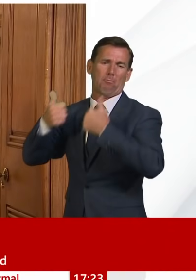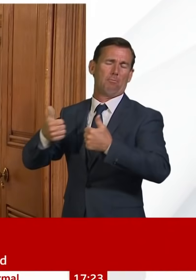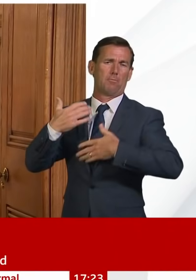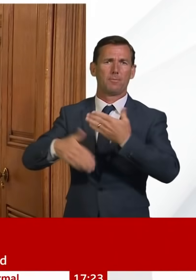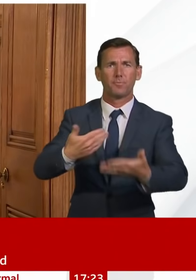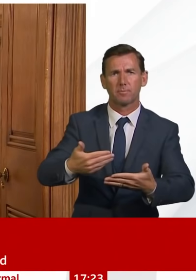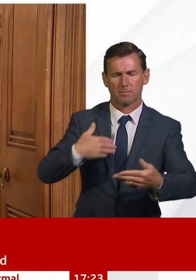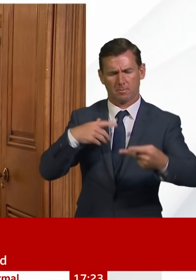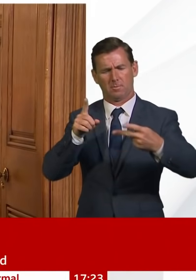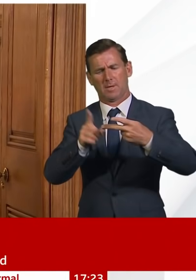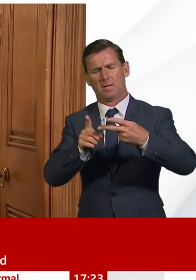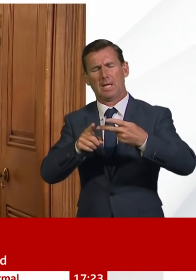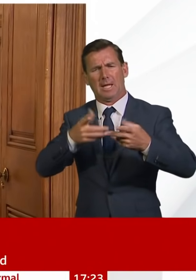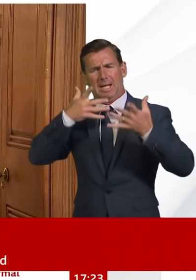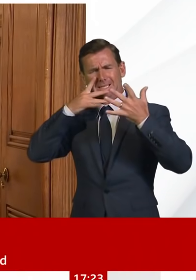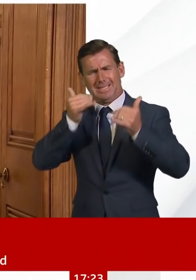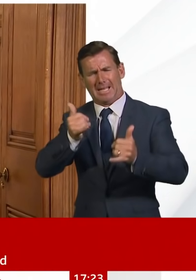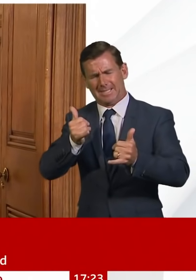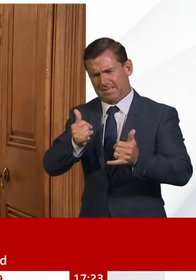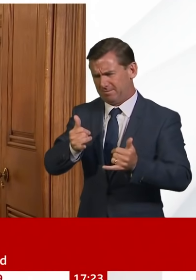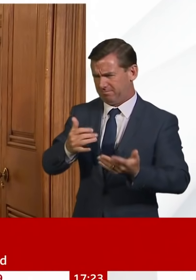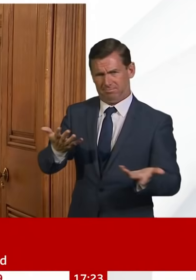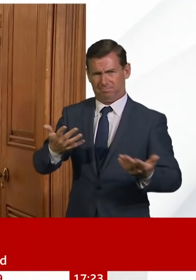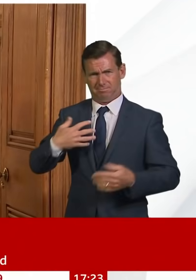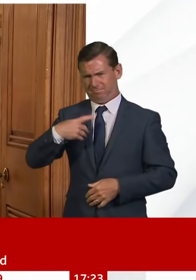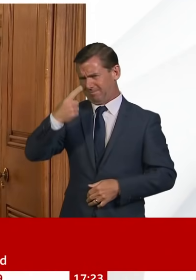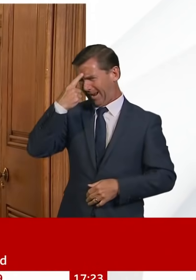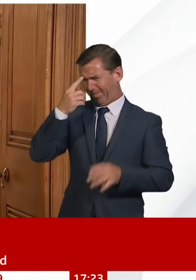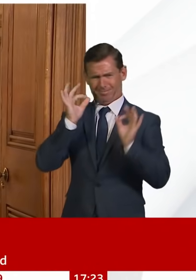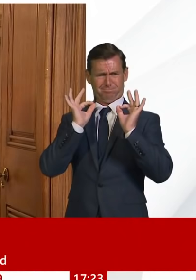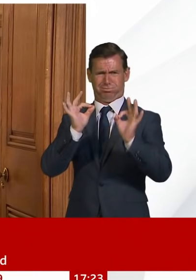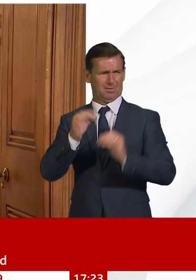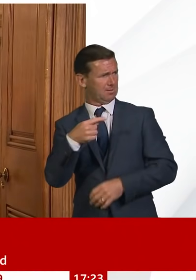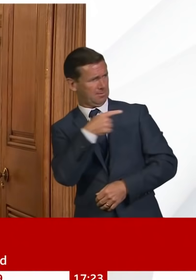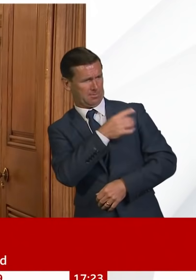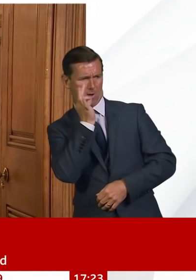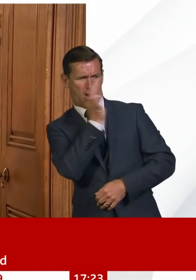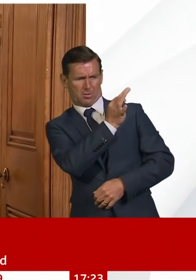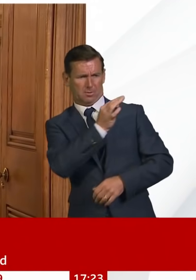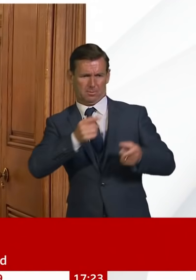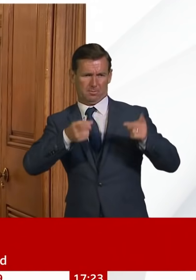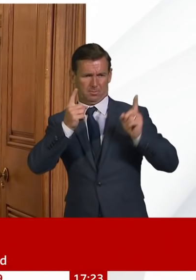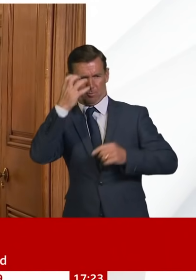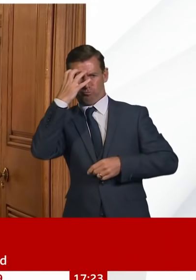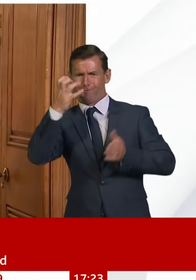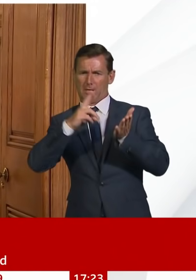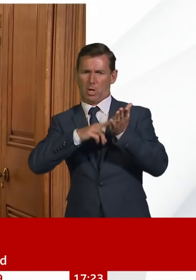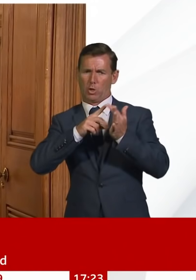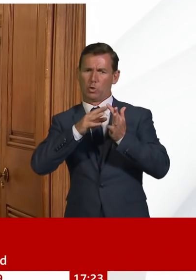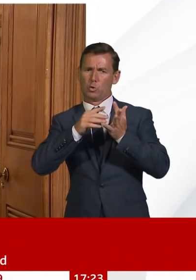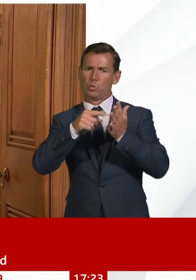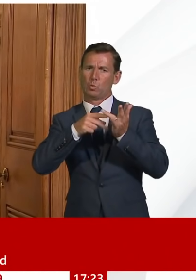of tests, I think it's terrific. I might bring John Newton in a minute, but it's terrific that we have managed to